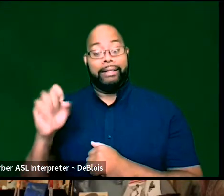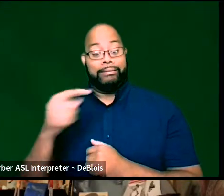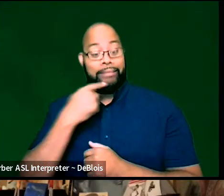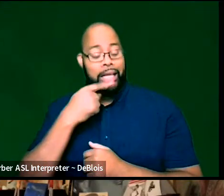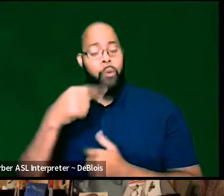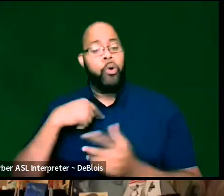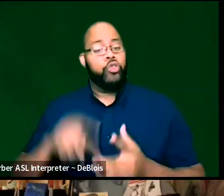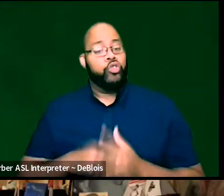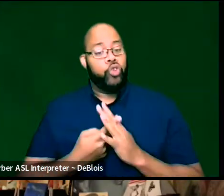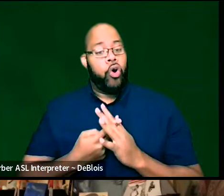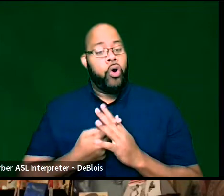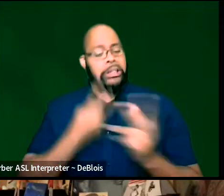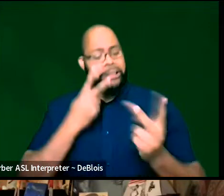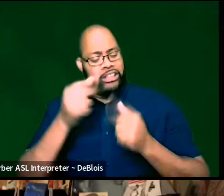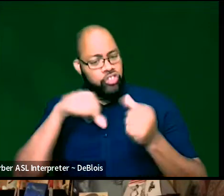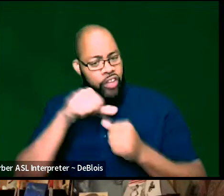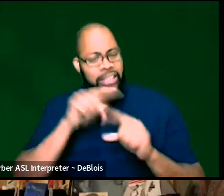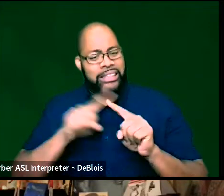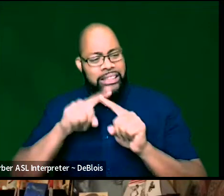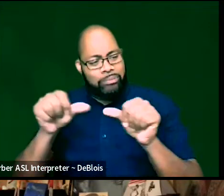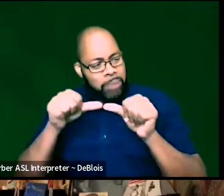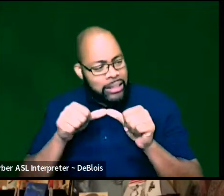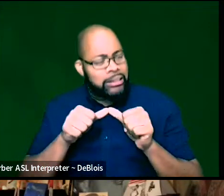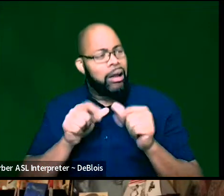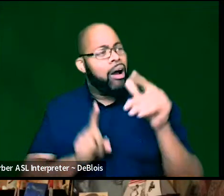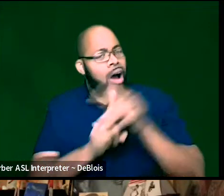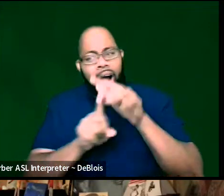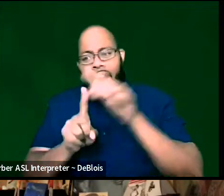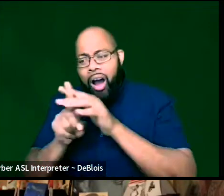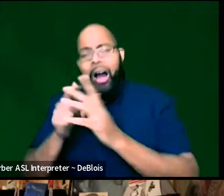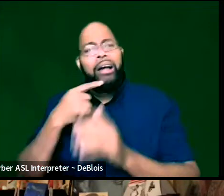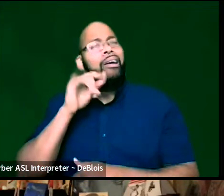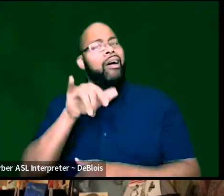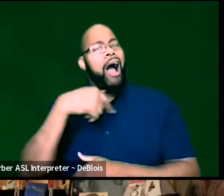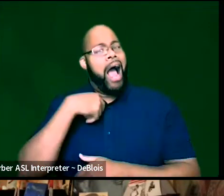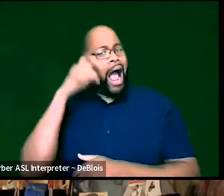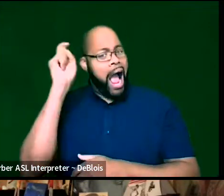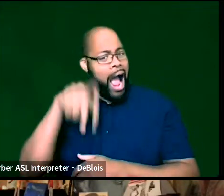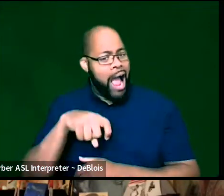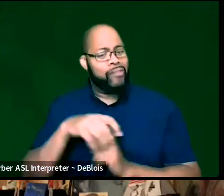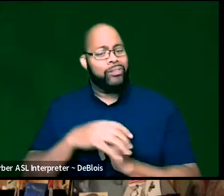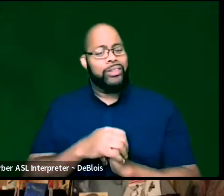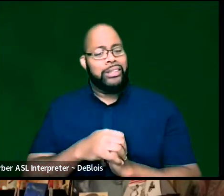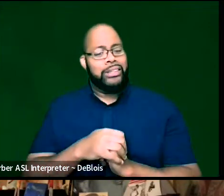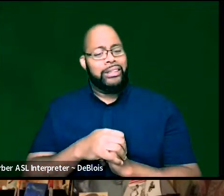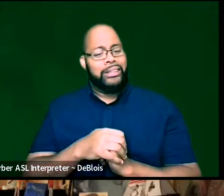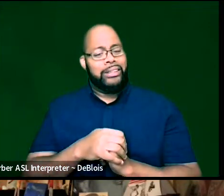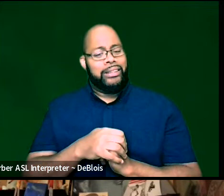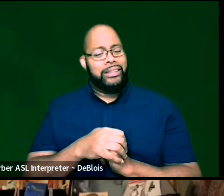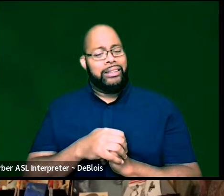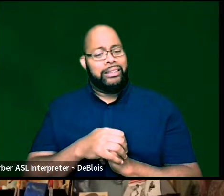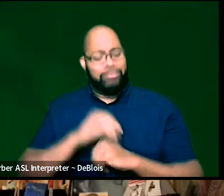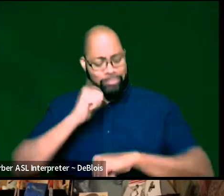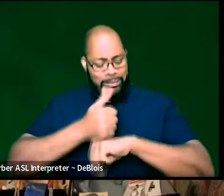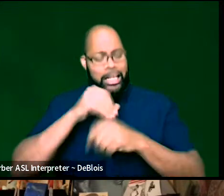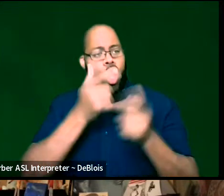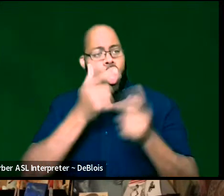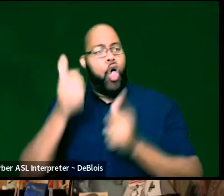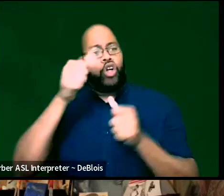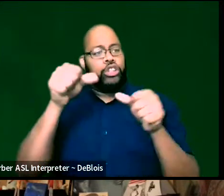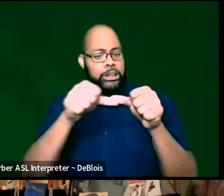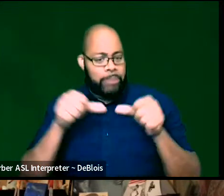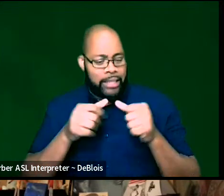we started seeing each other in different spaces and places. And I said, I've got to, put this into a larger